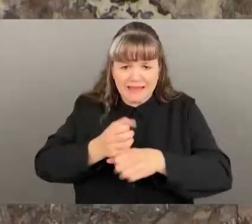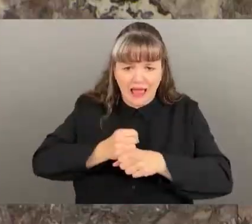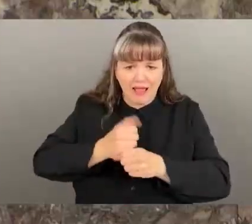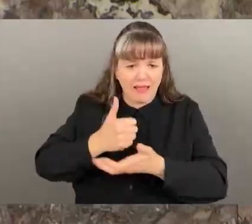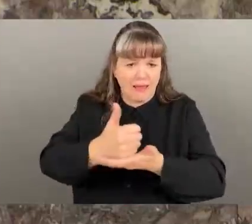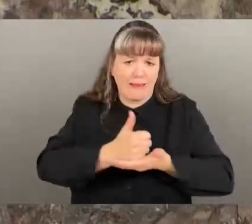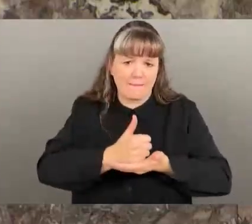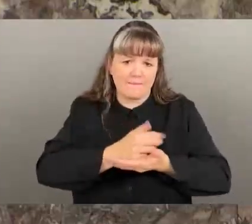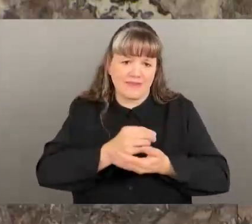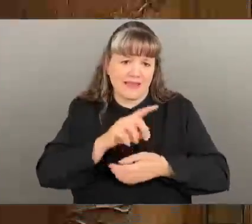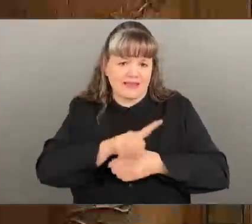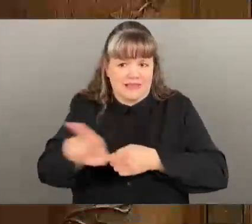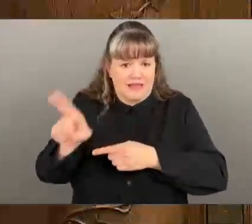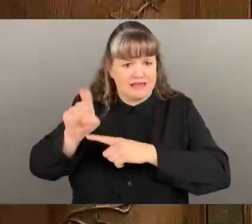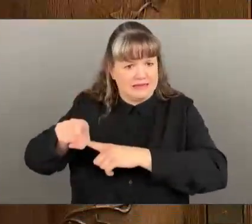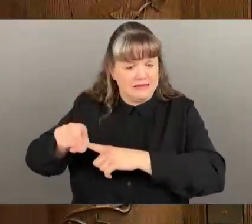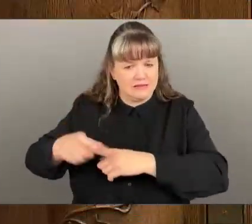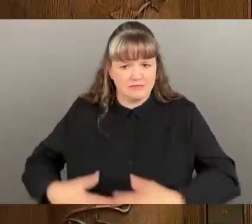Thank you, Honourable Speaker.